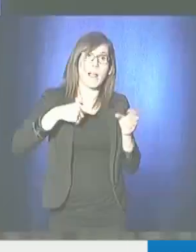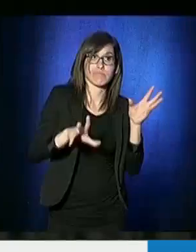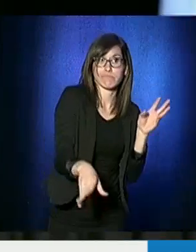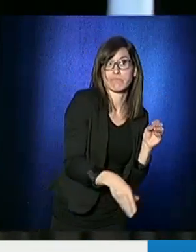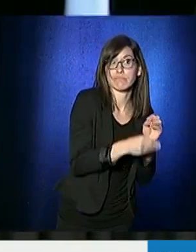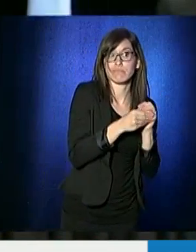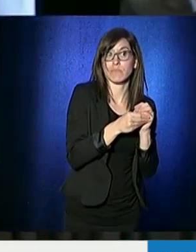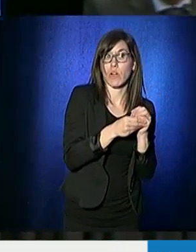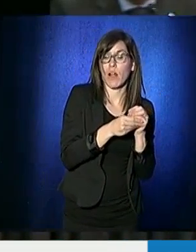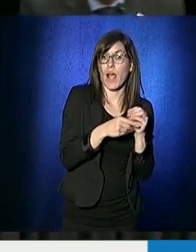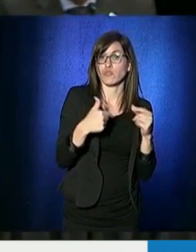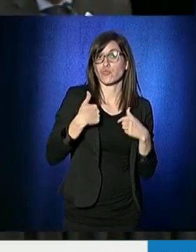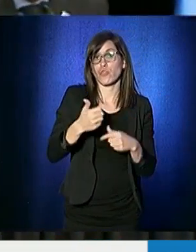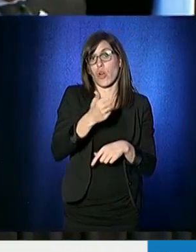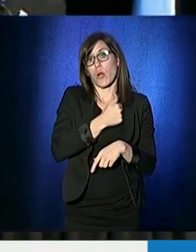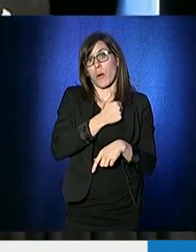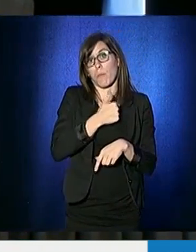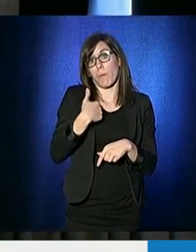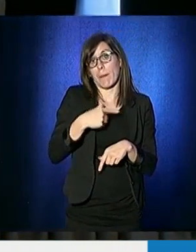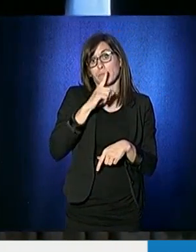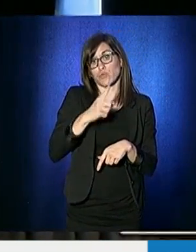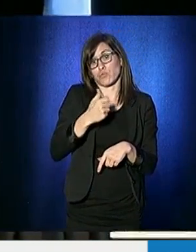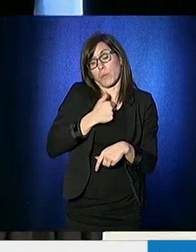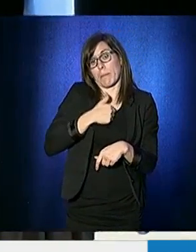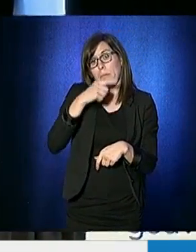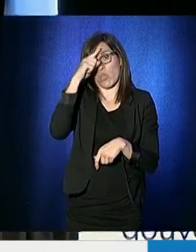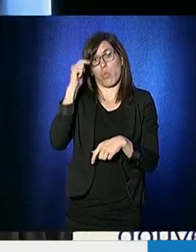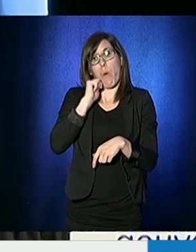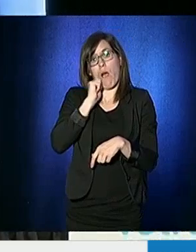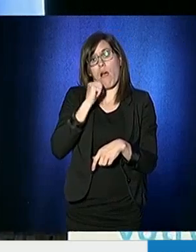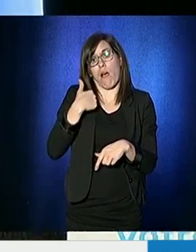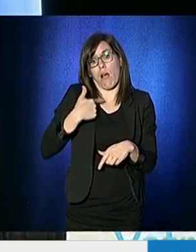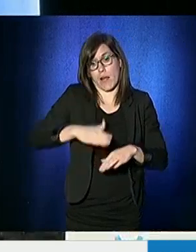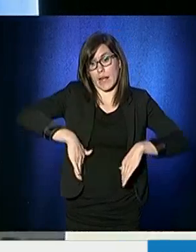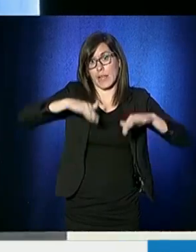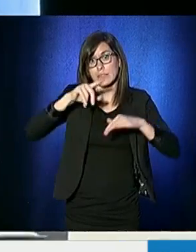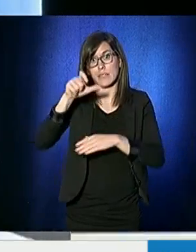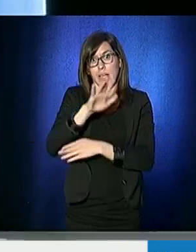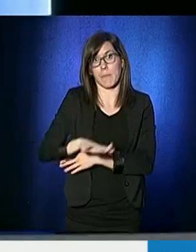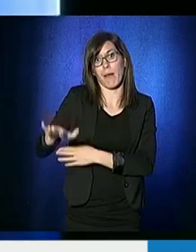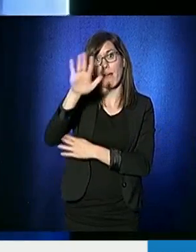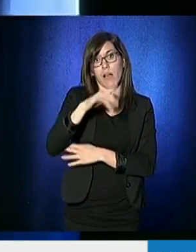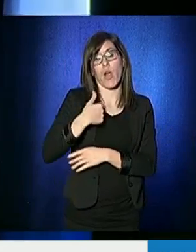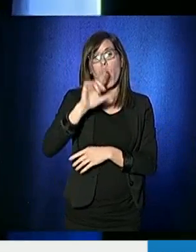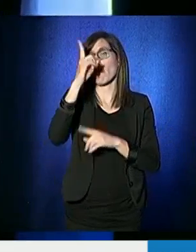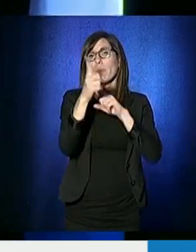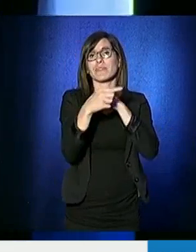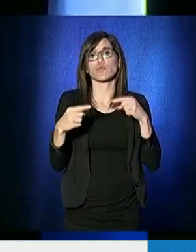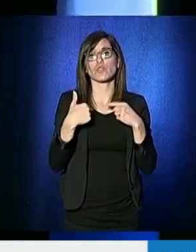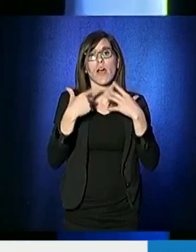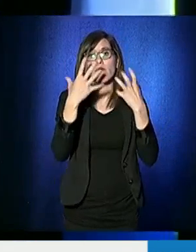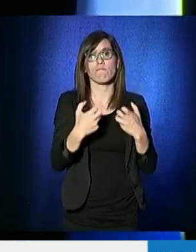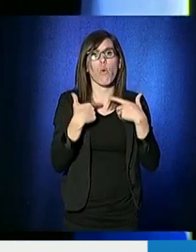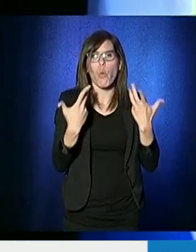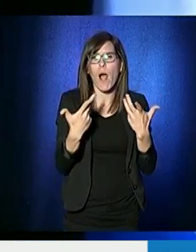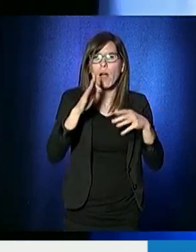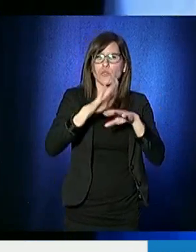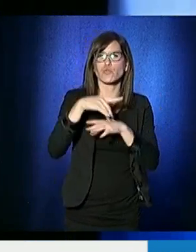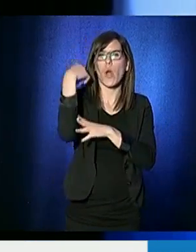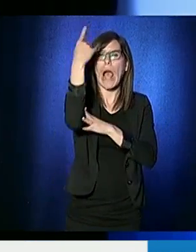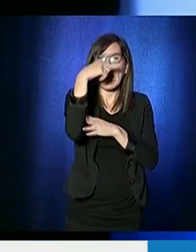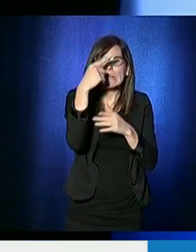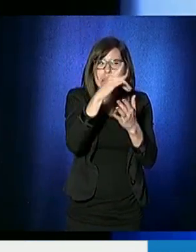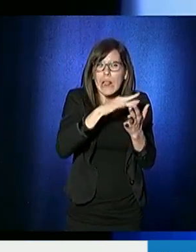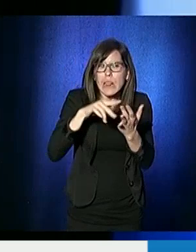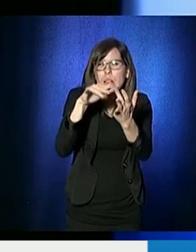workplace. Noir ayant grandi au Québec, moi, je pense que la première chose que moi j'aimerais discuter, ce serait le profilage racial. Je pense que c'est quelque chose qu'on peut